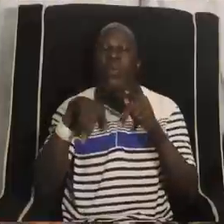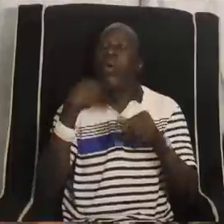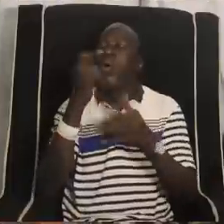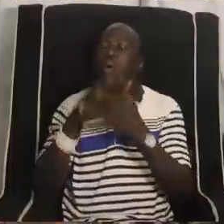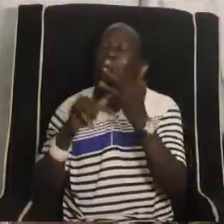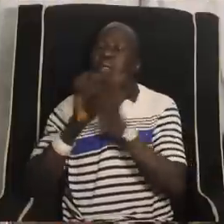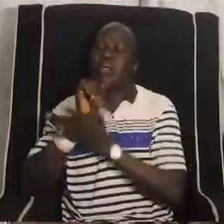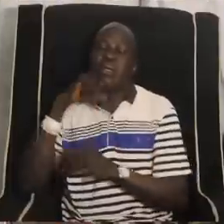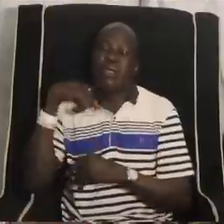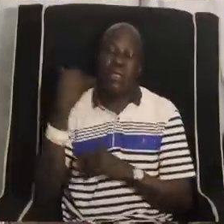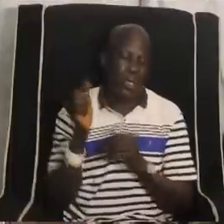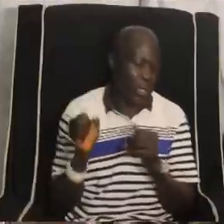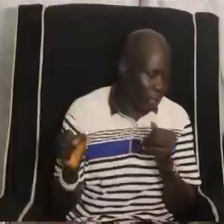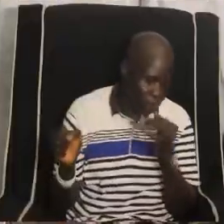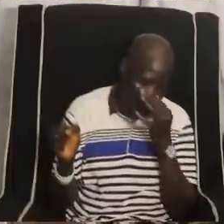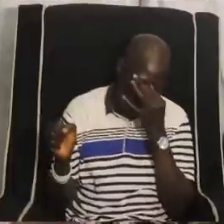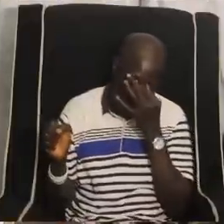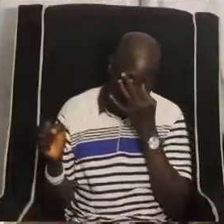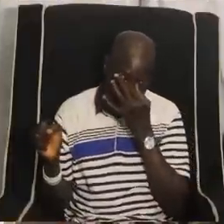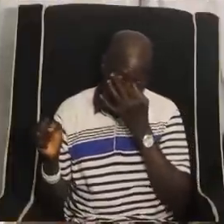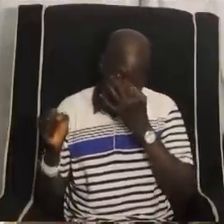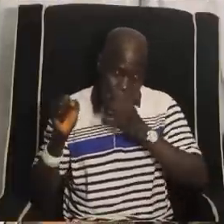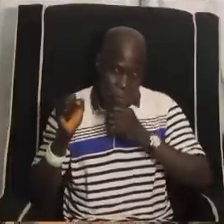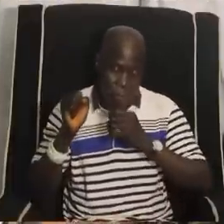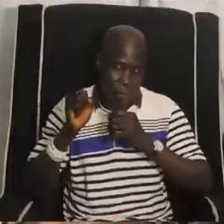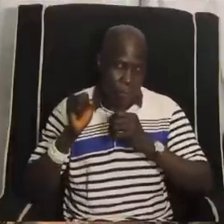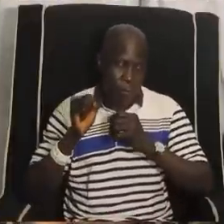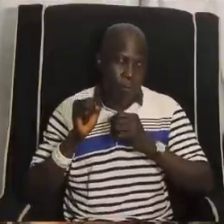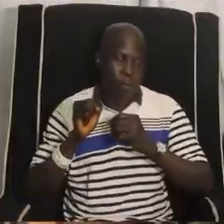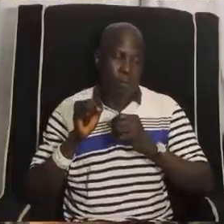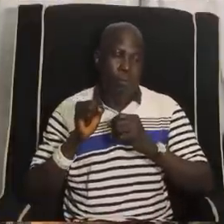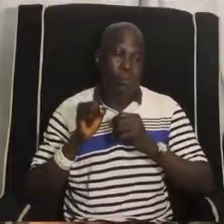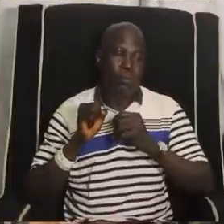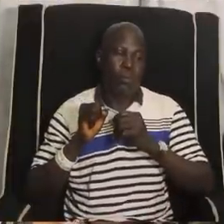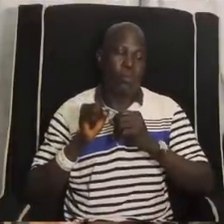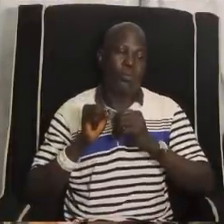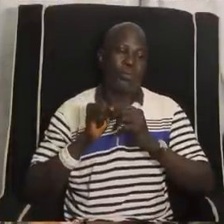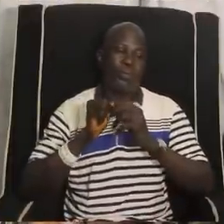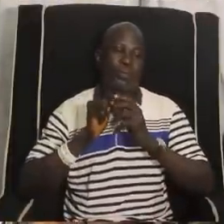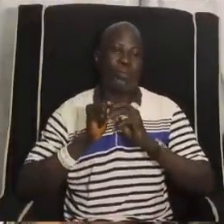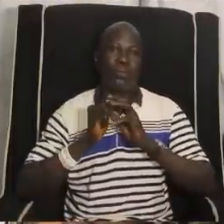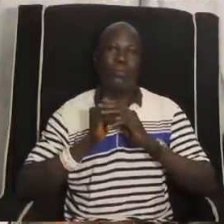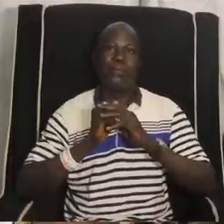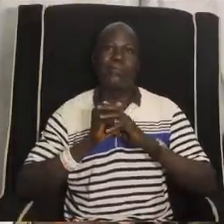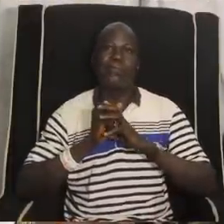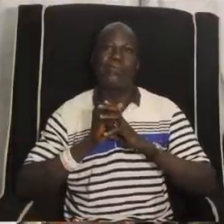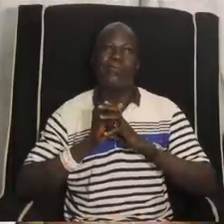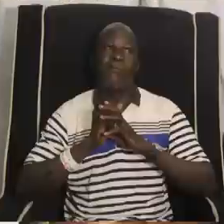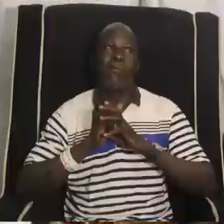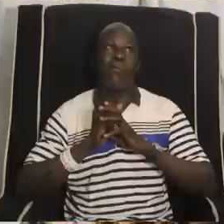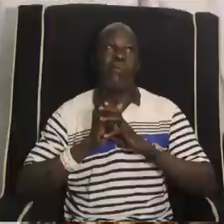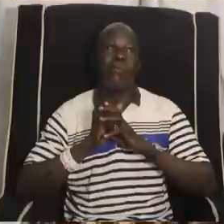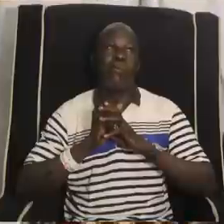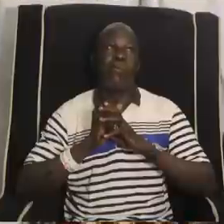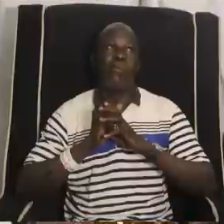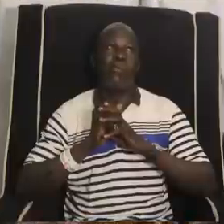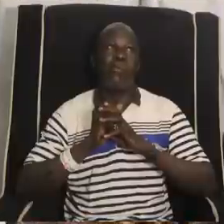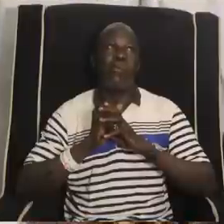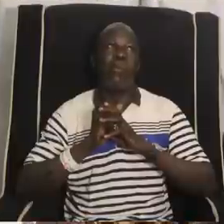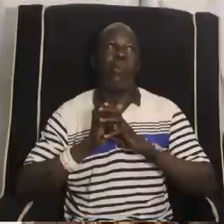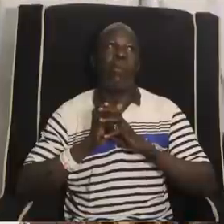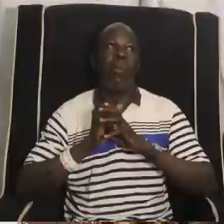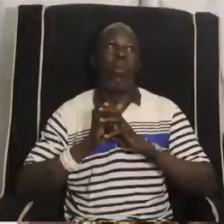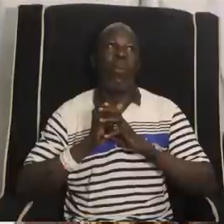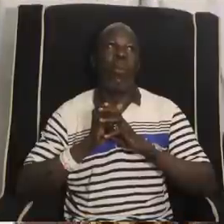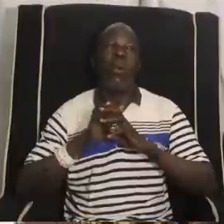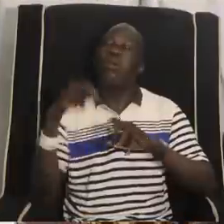wí? Nígbà tí Olúwa rí pé ó yí padà sí apá kan láti wò. Oh yes. Ọlọ́run kọ sí láti inú àárín ìgbẹ́ náà wá. Ó kọ sí Mose.